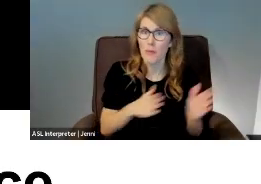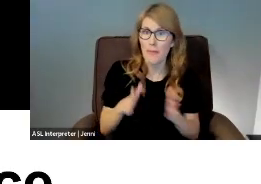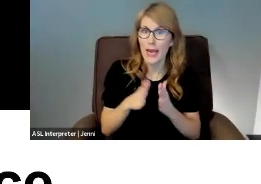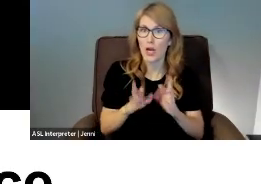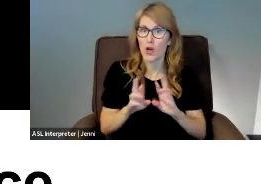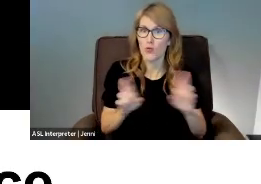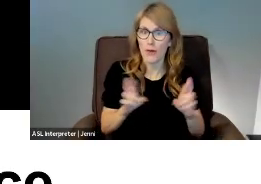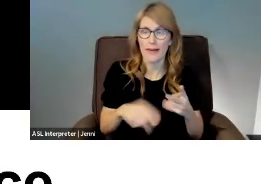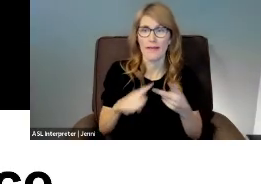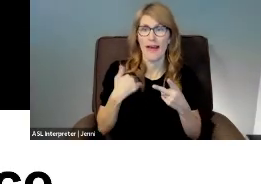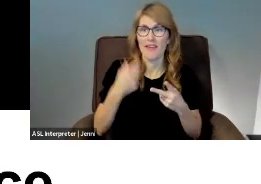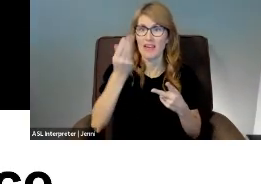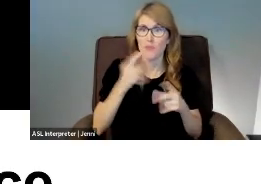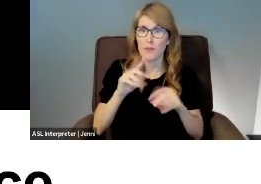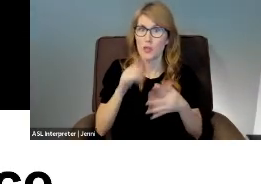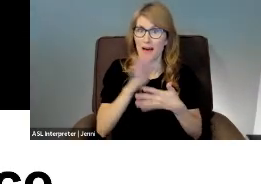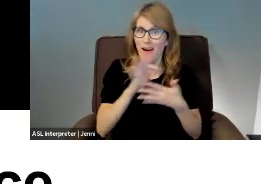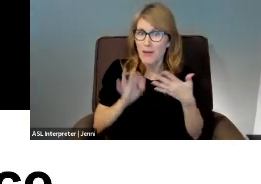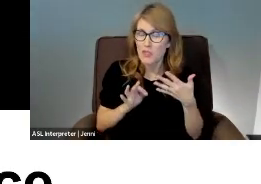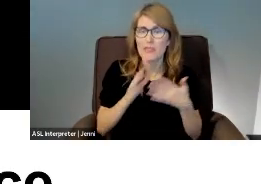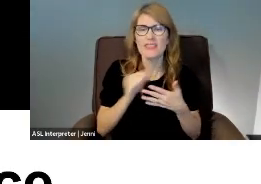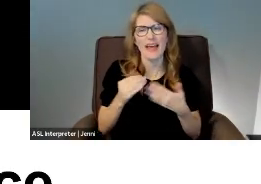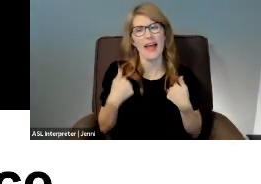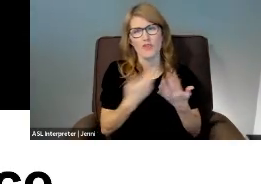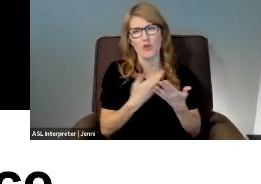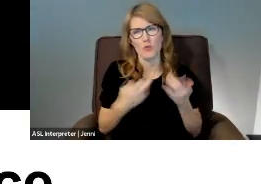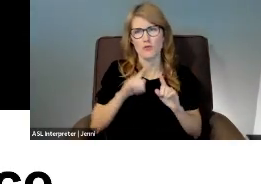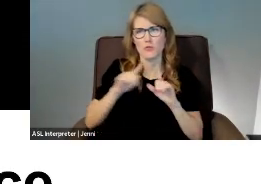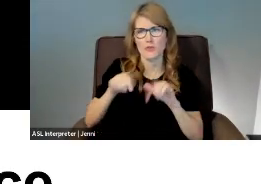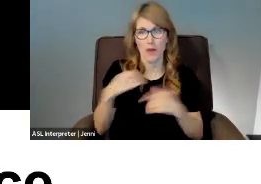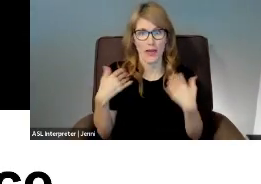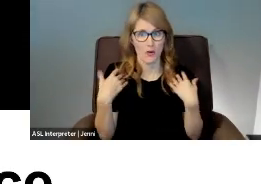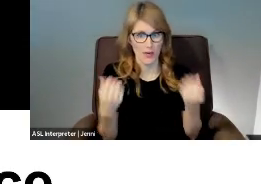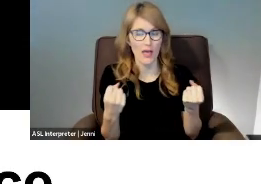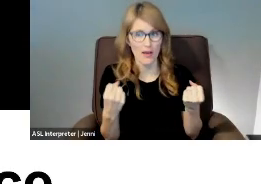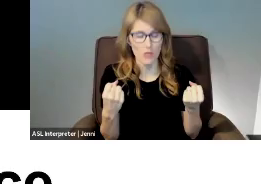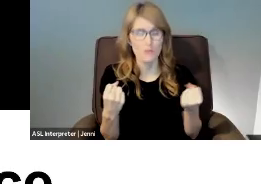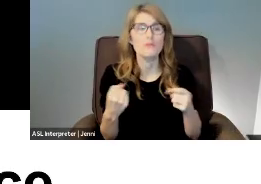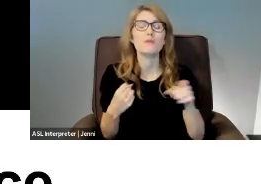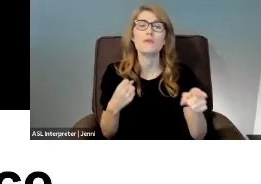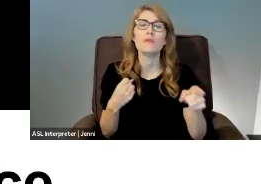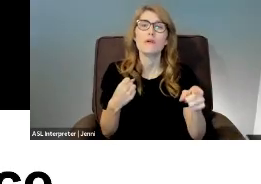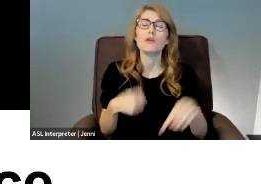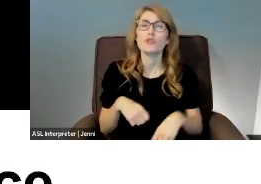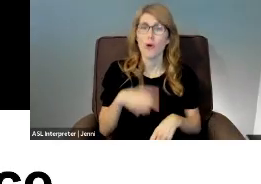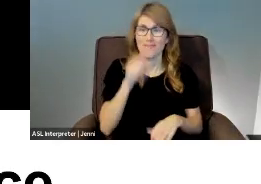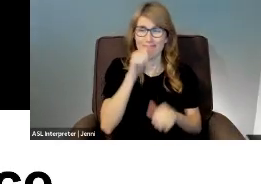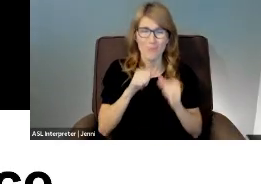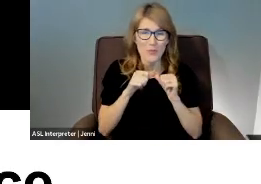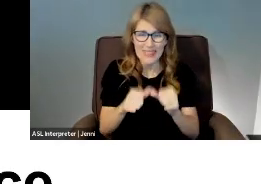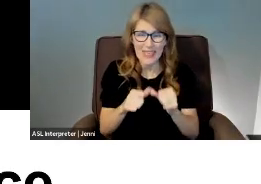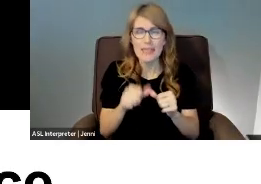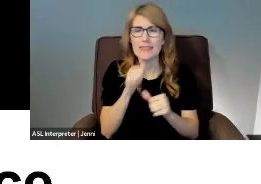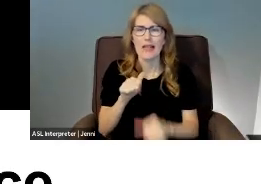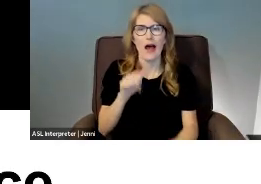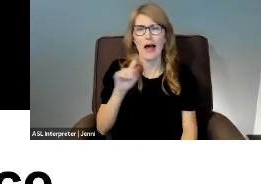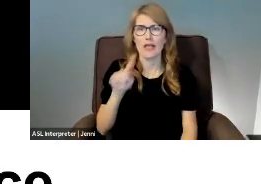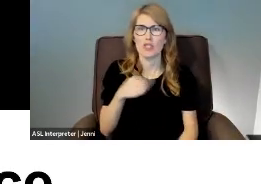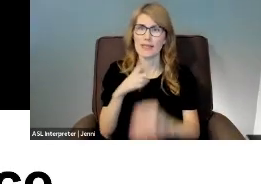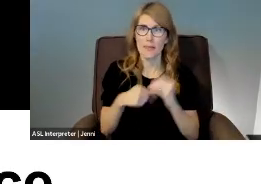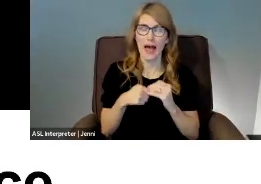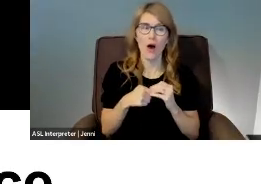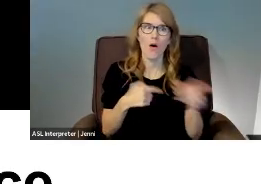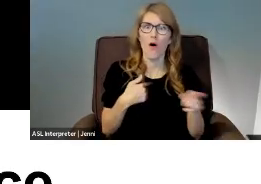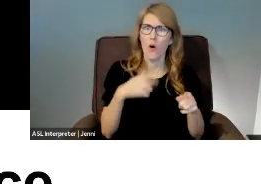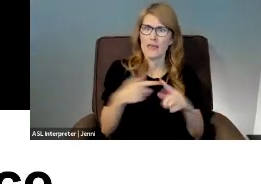options, choices, and resources to respond and recover. So in short, resilience is not just about bouncing back, it's about